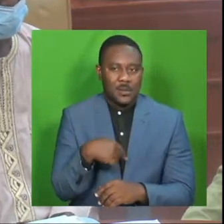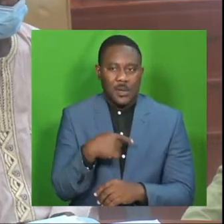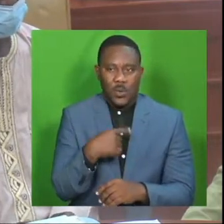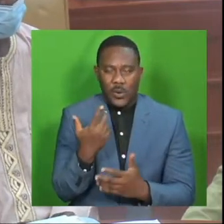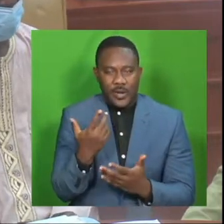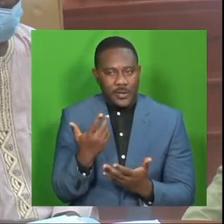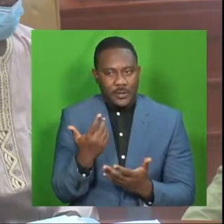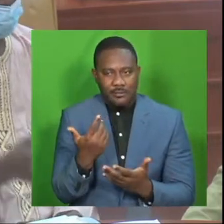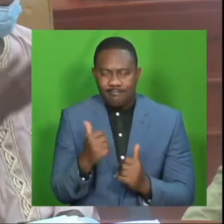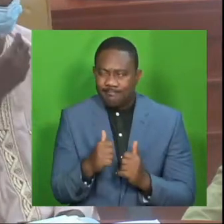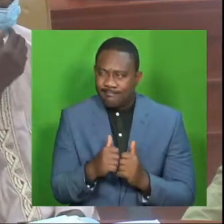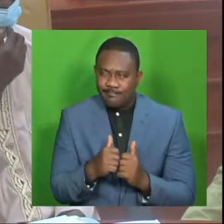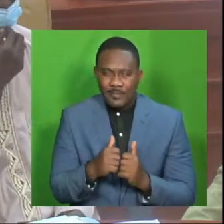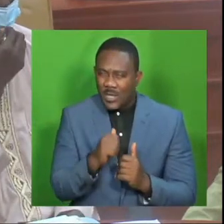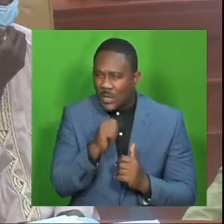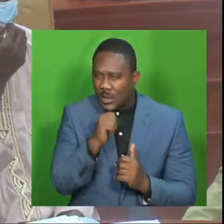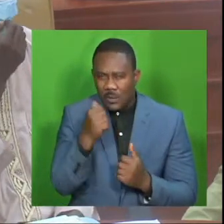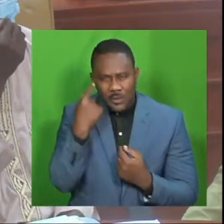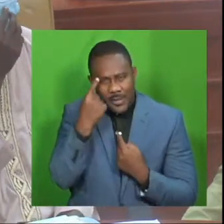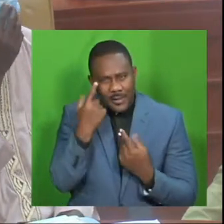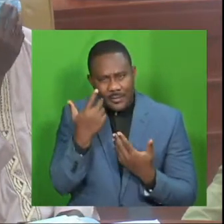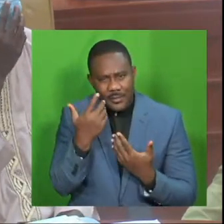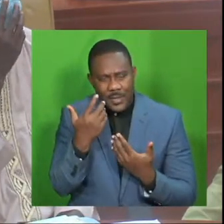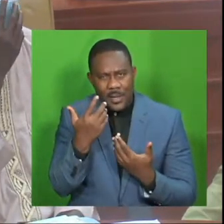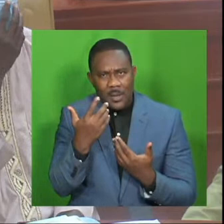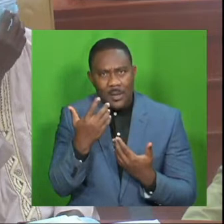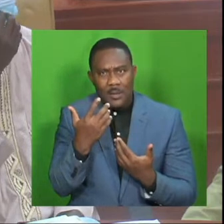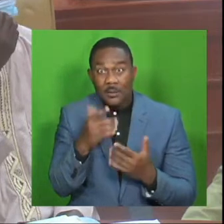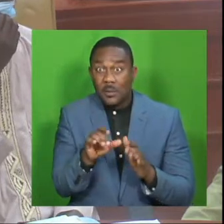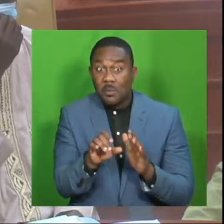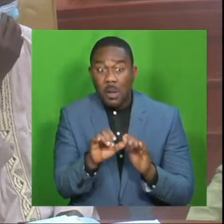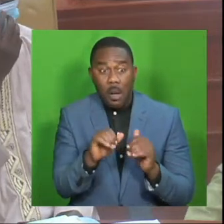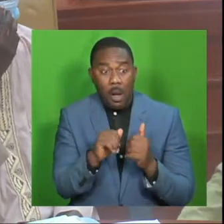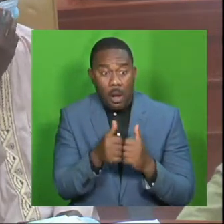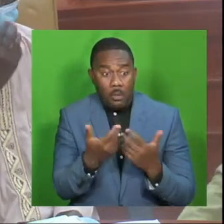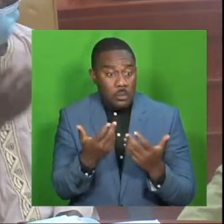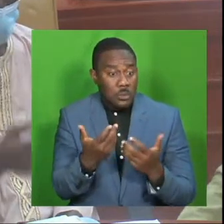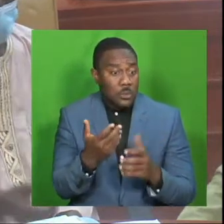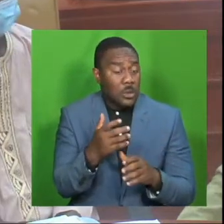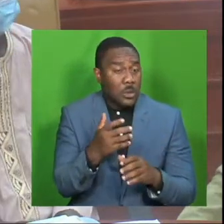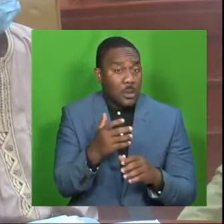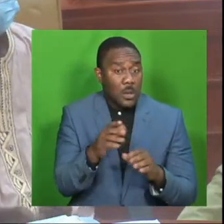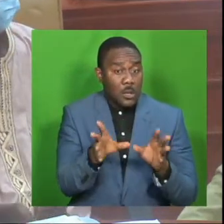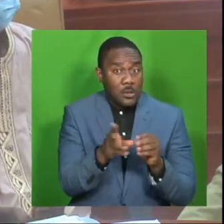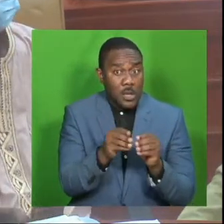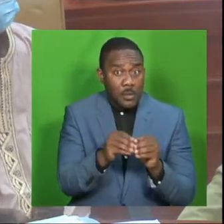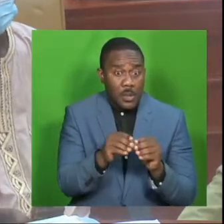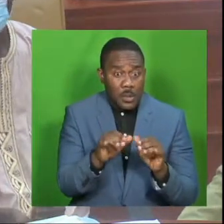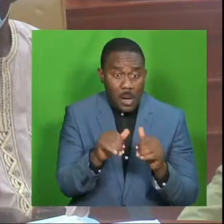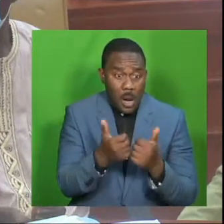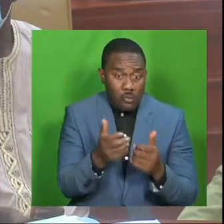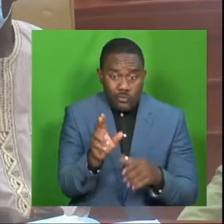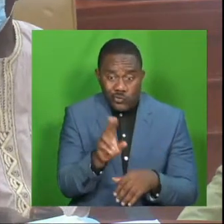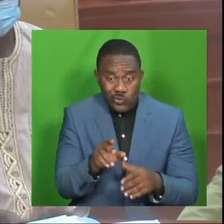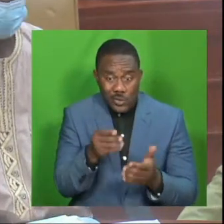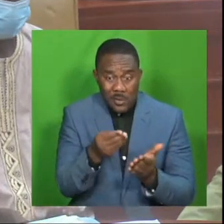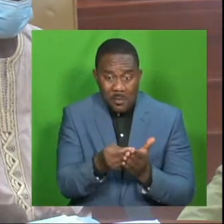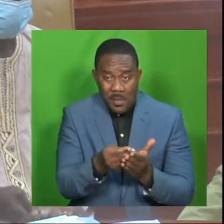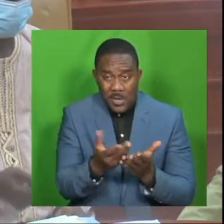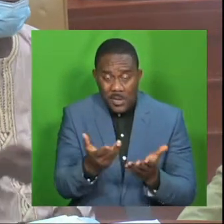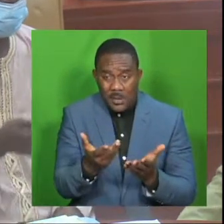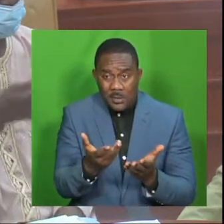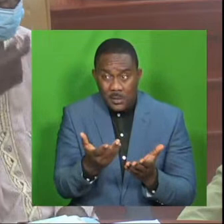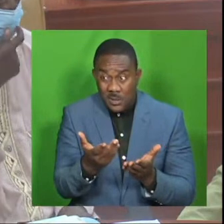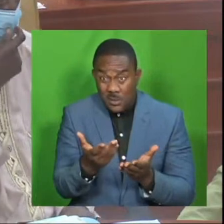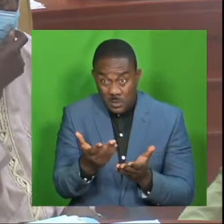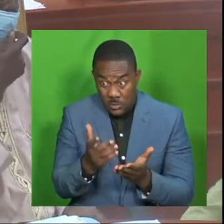about how the assemblies are utilizing this fund. Are they actually using this fund in